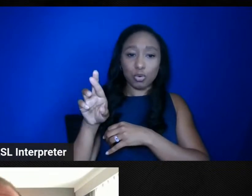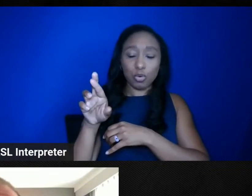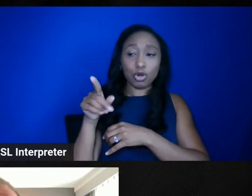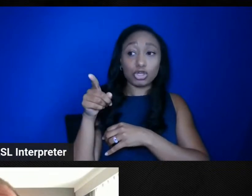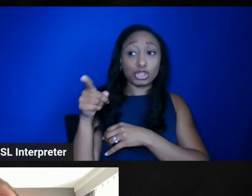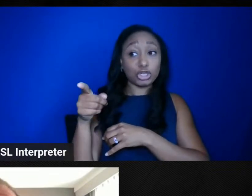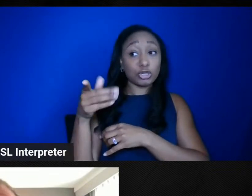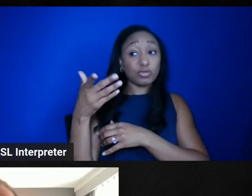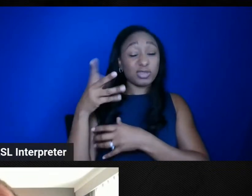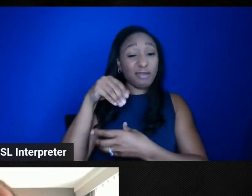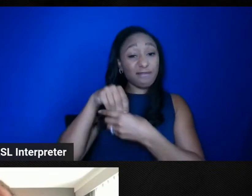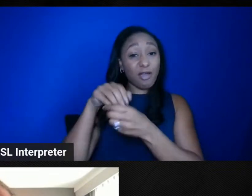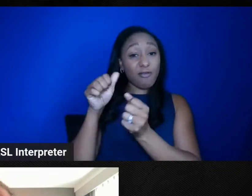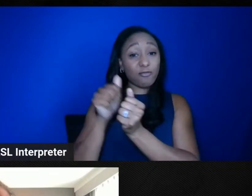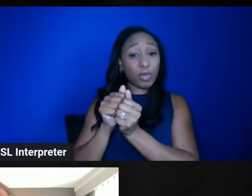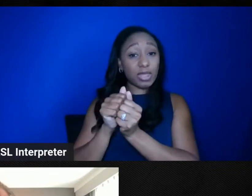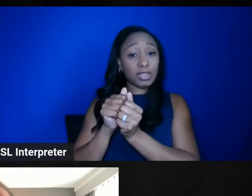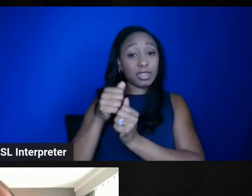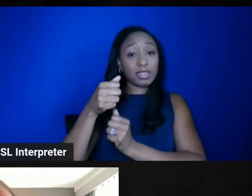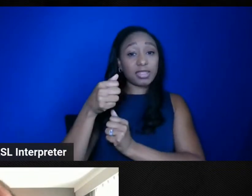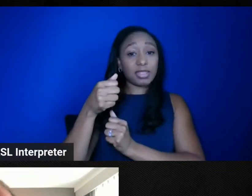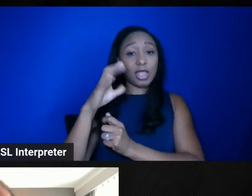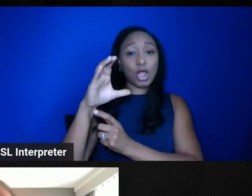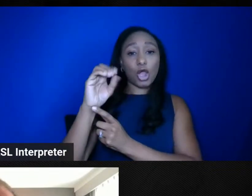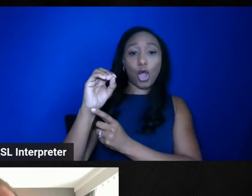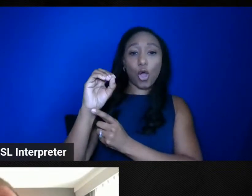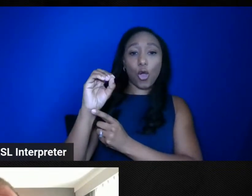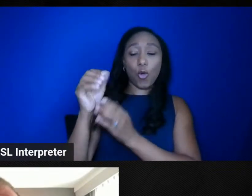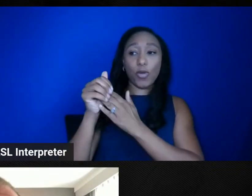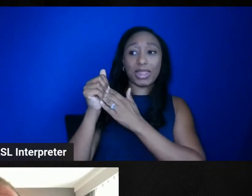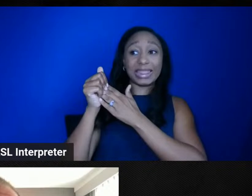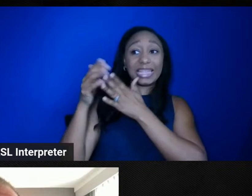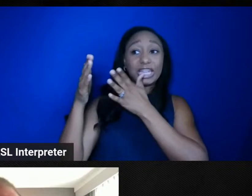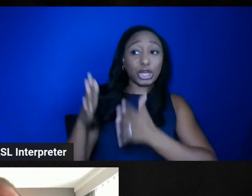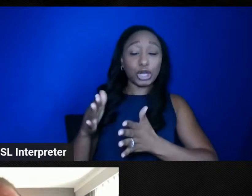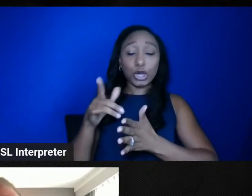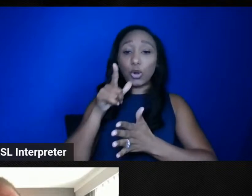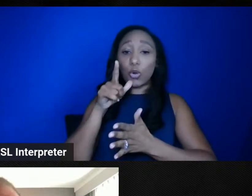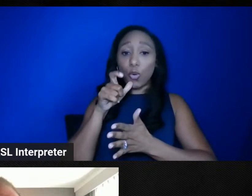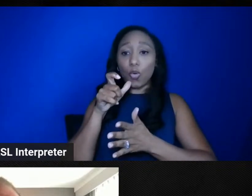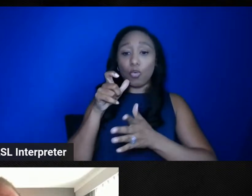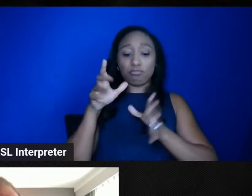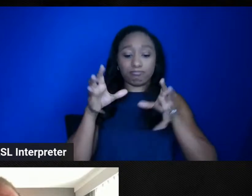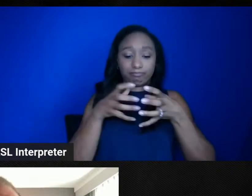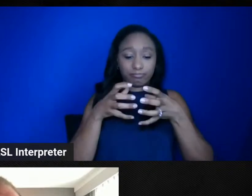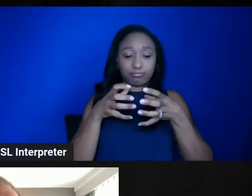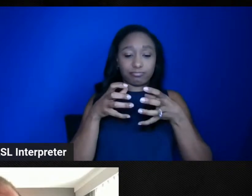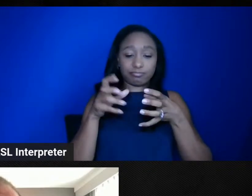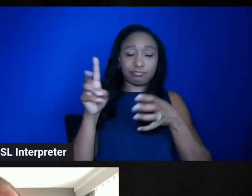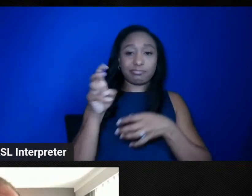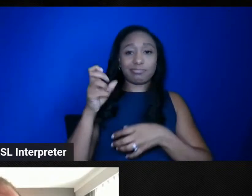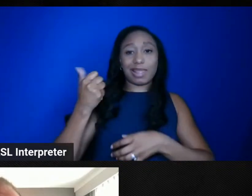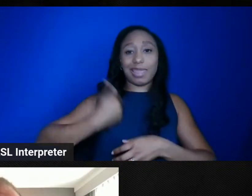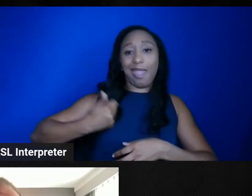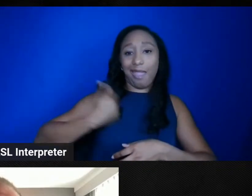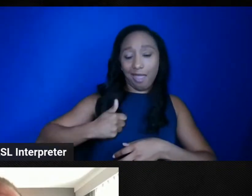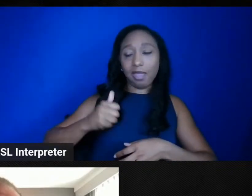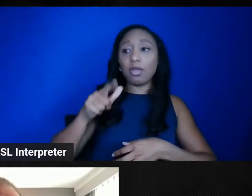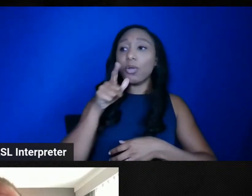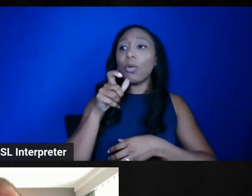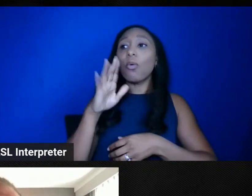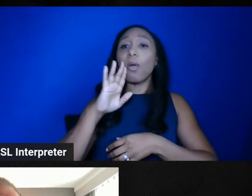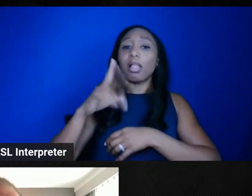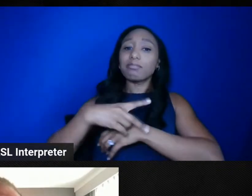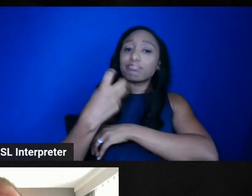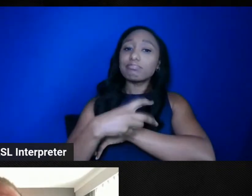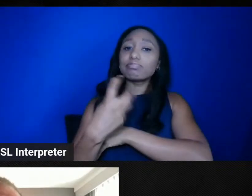that kidnapped free Black people with greater frequency than any other gang in the United States, including the one